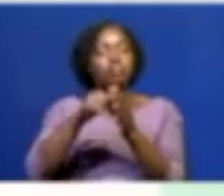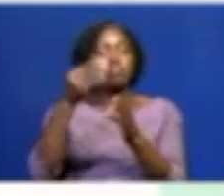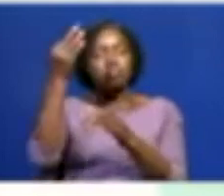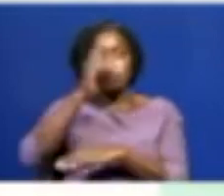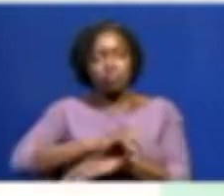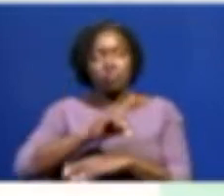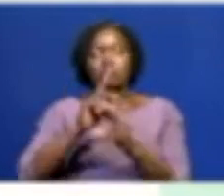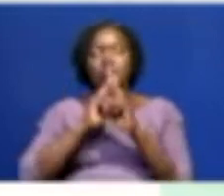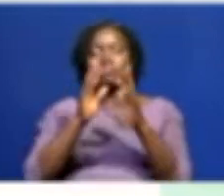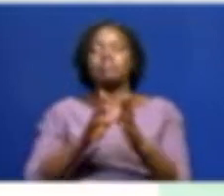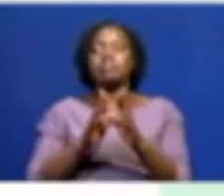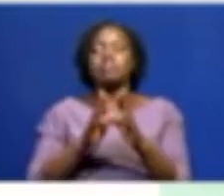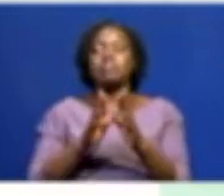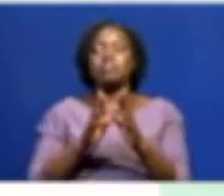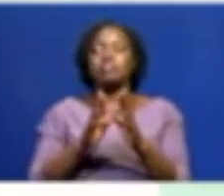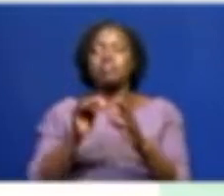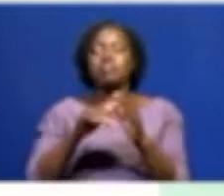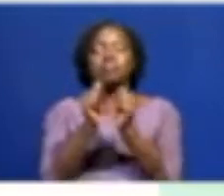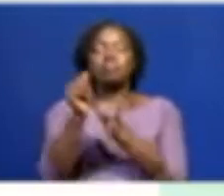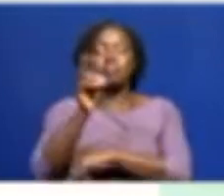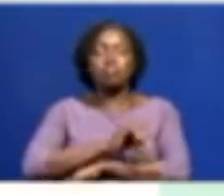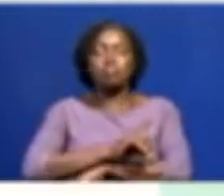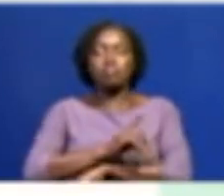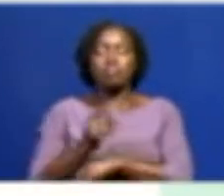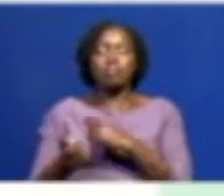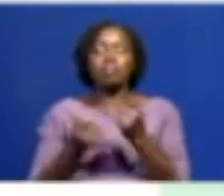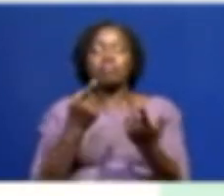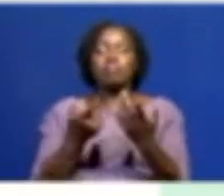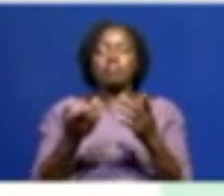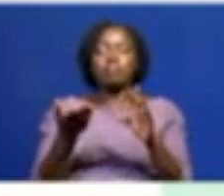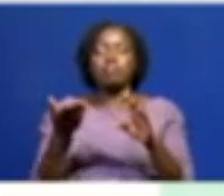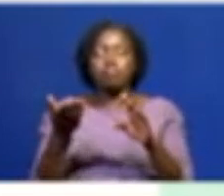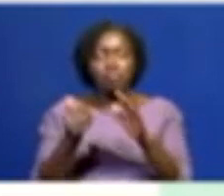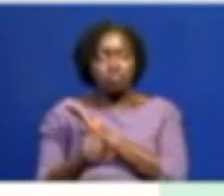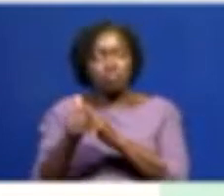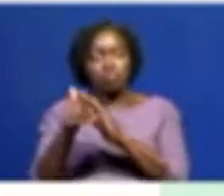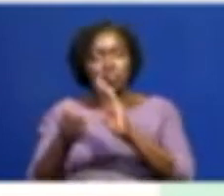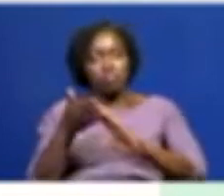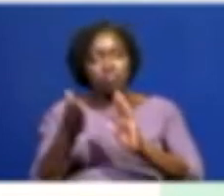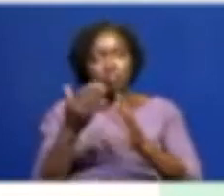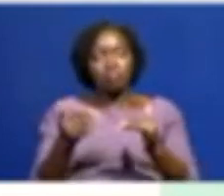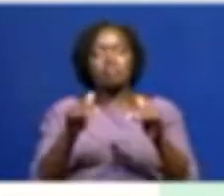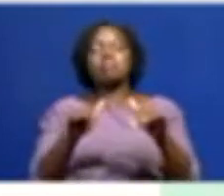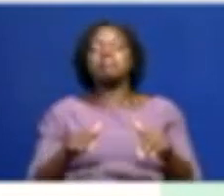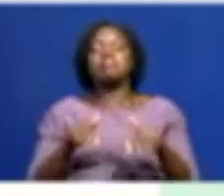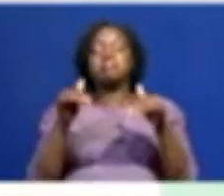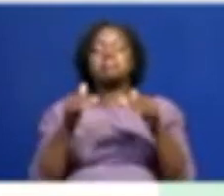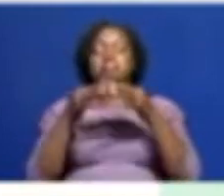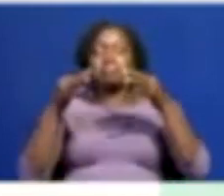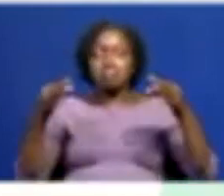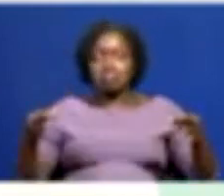the respondents give a response in 10 days. The matter filed under a certificate of urgency will now have to wait a little